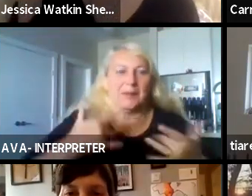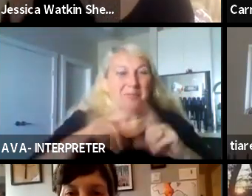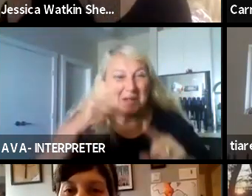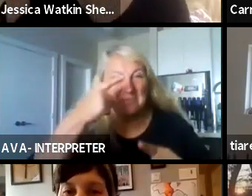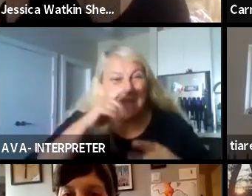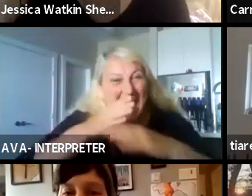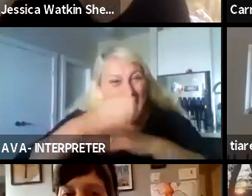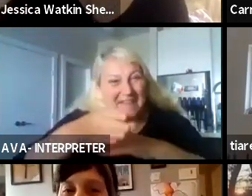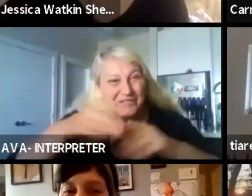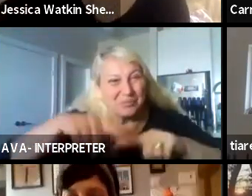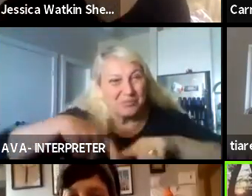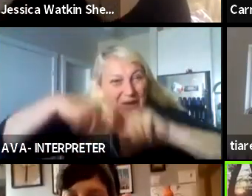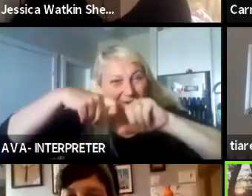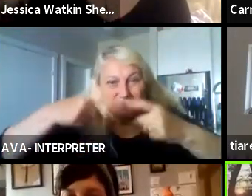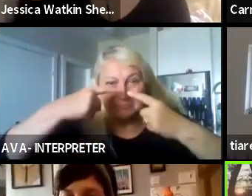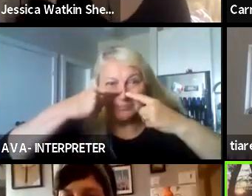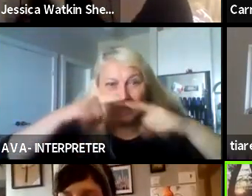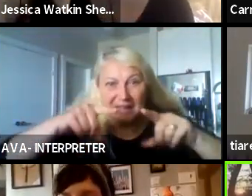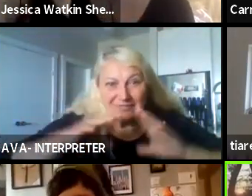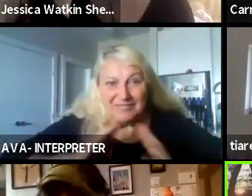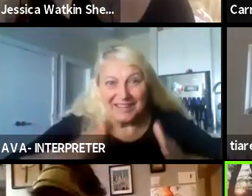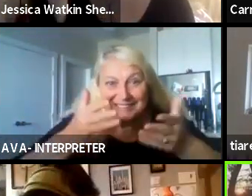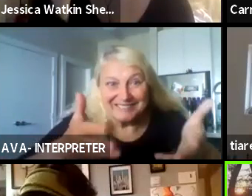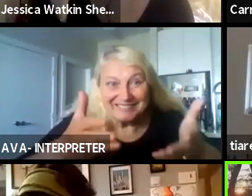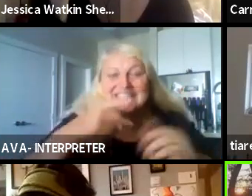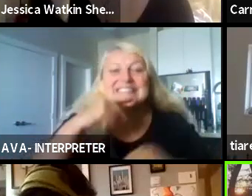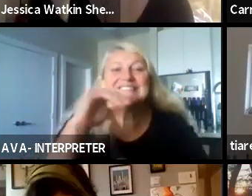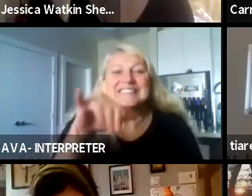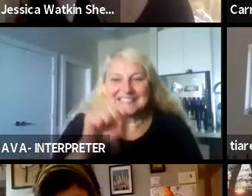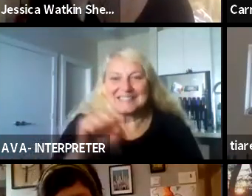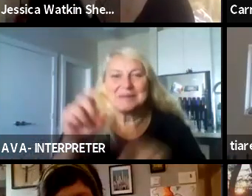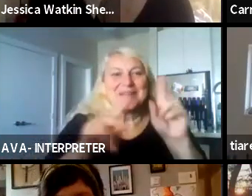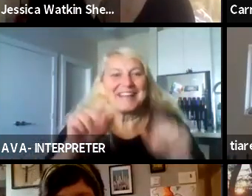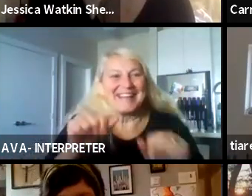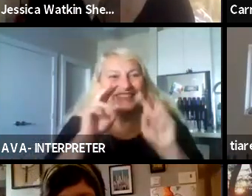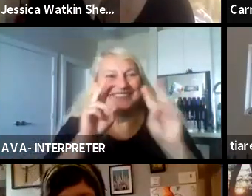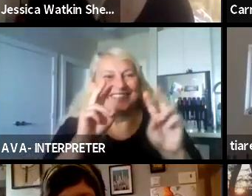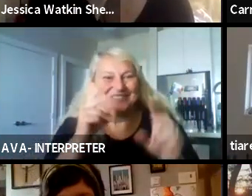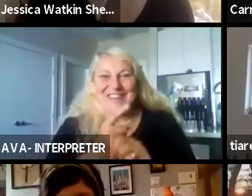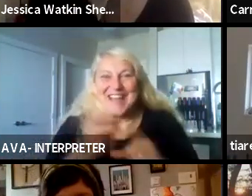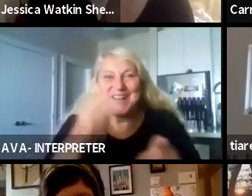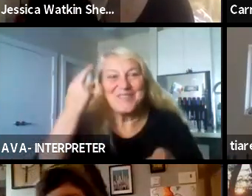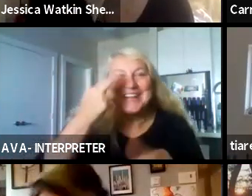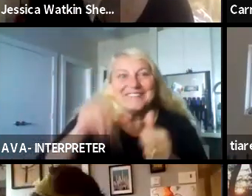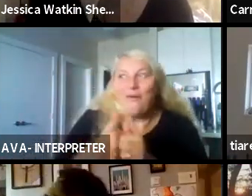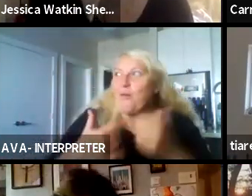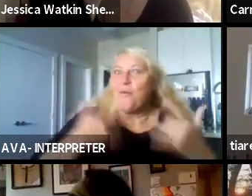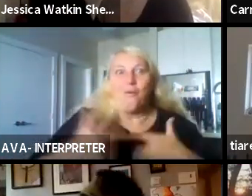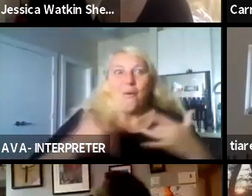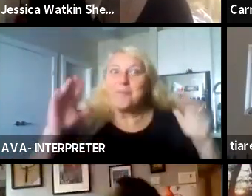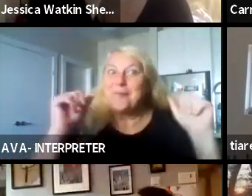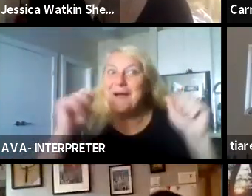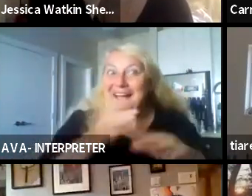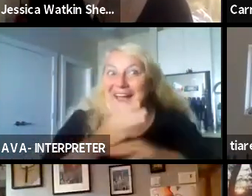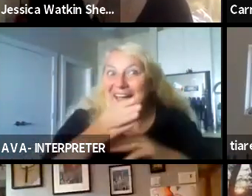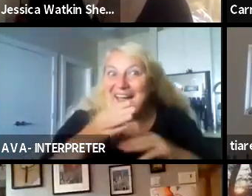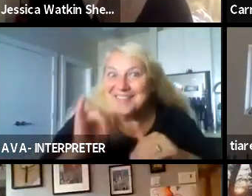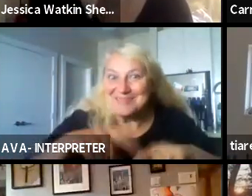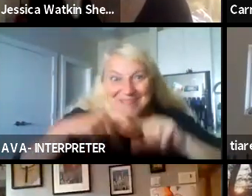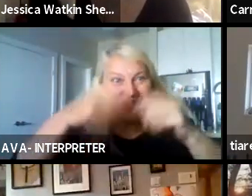break? Love it. Yeah, something that people can look forward to, a reason to come back after break. Who knows what will be on that